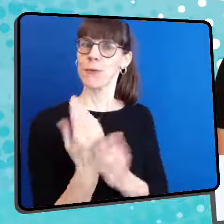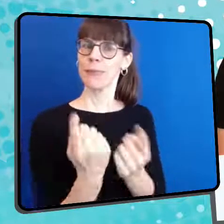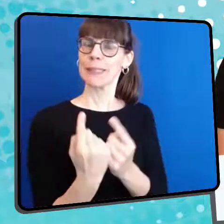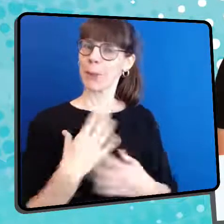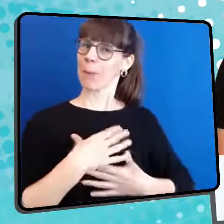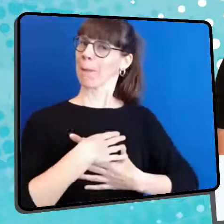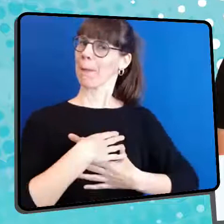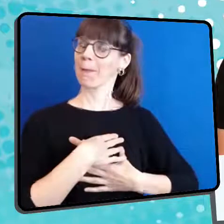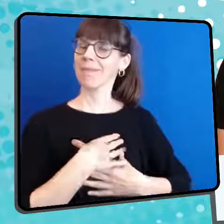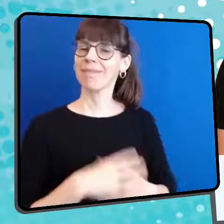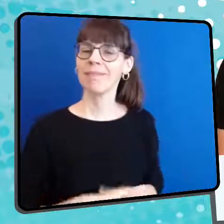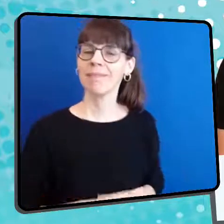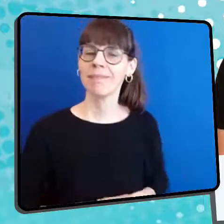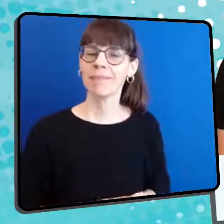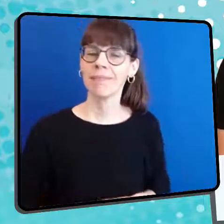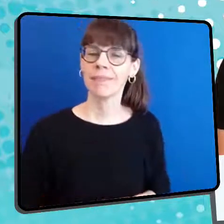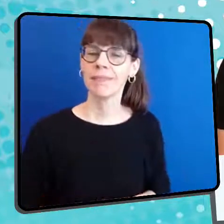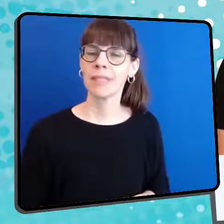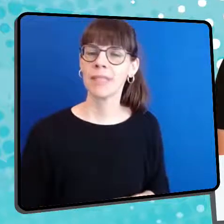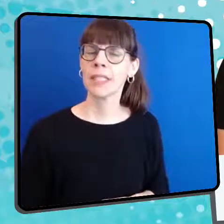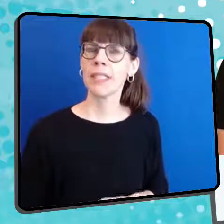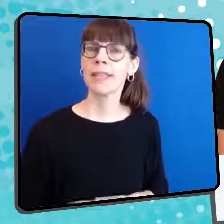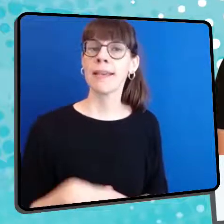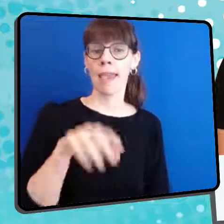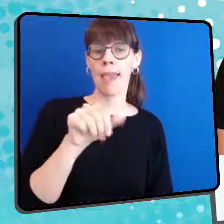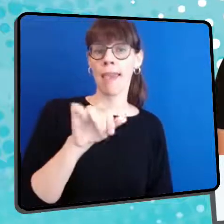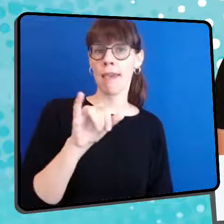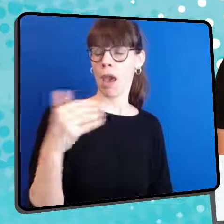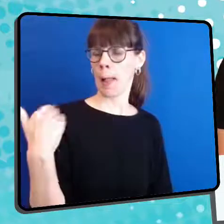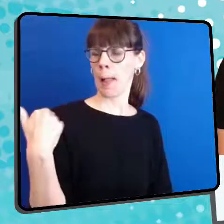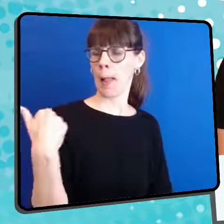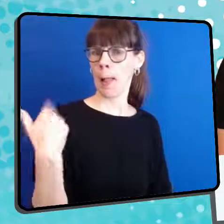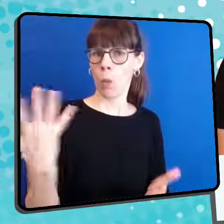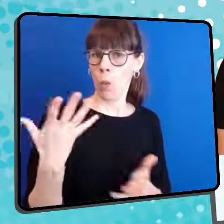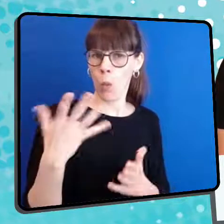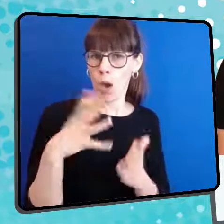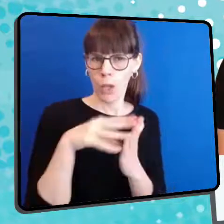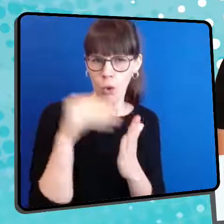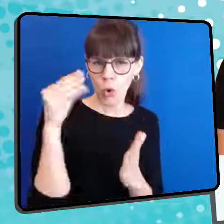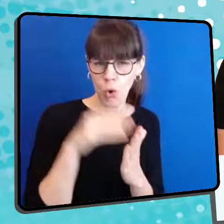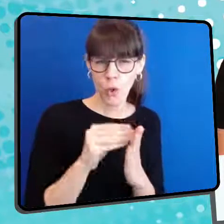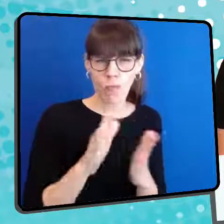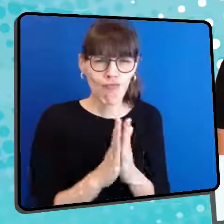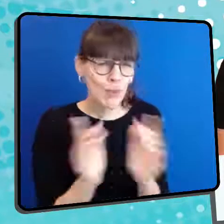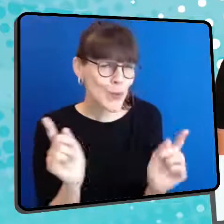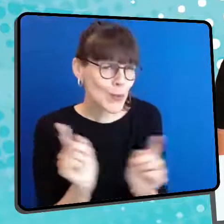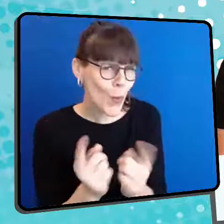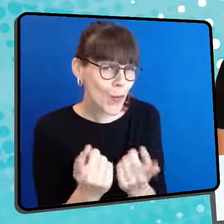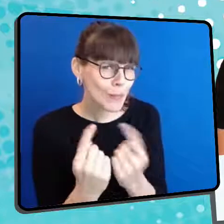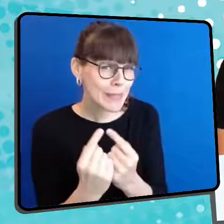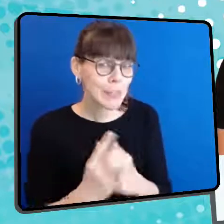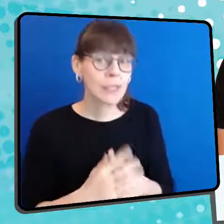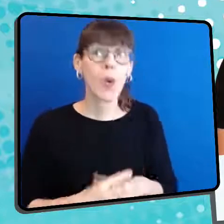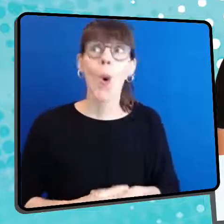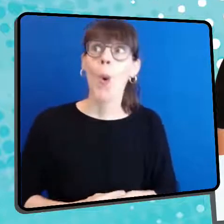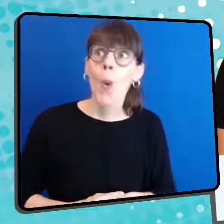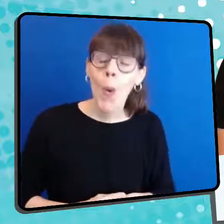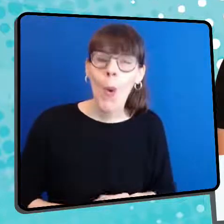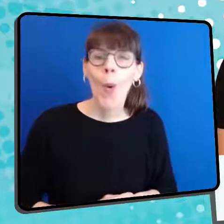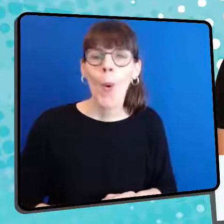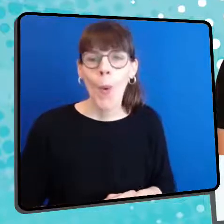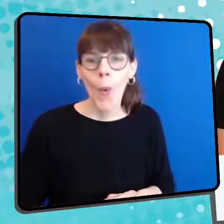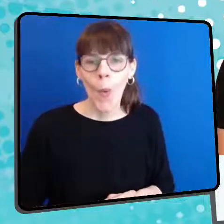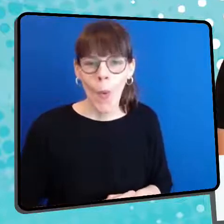in AI? And if possible, keep it to about a sentence. Oh, I learned about using transformers in NLP